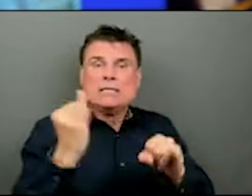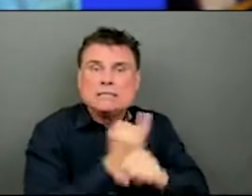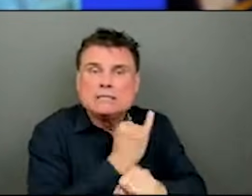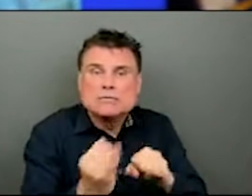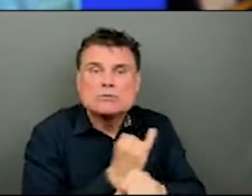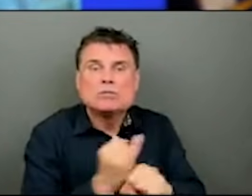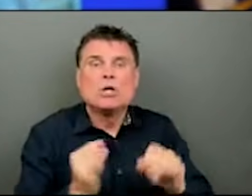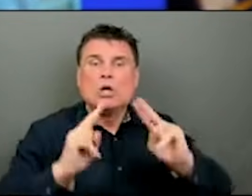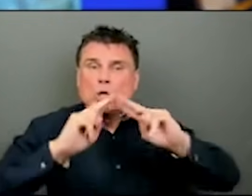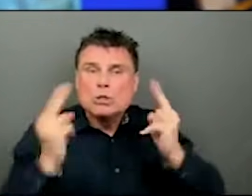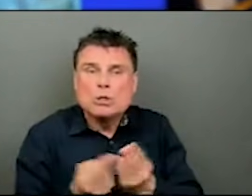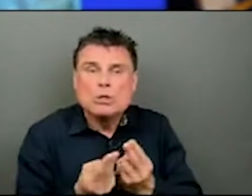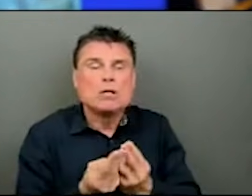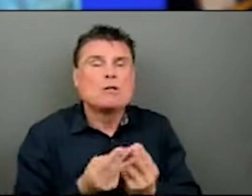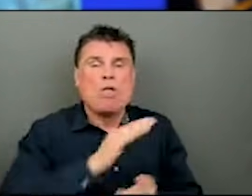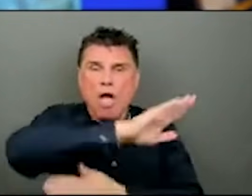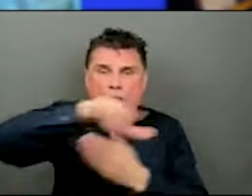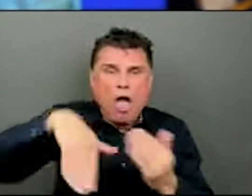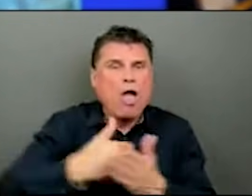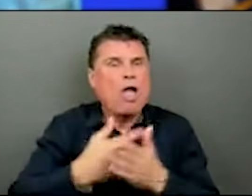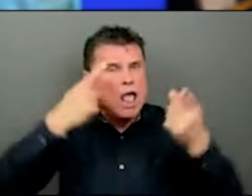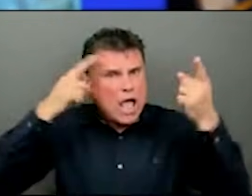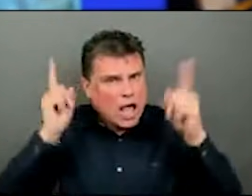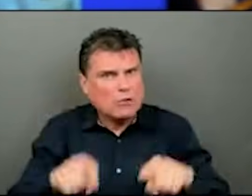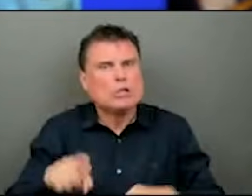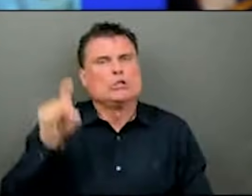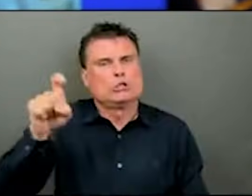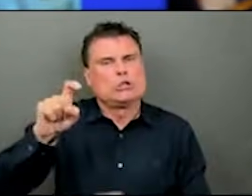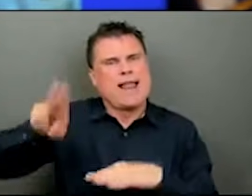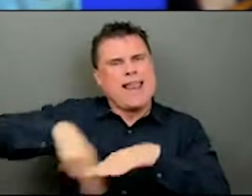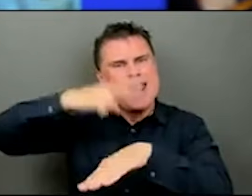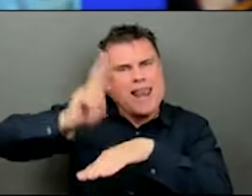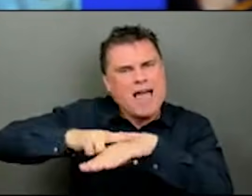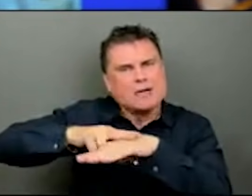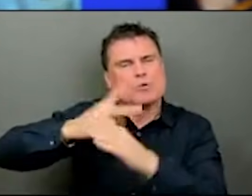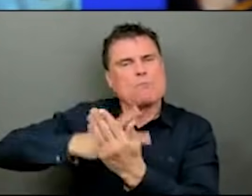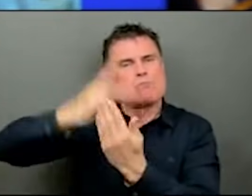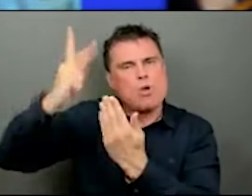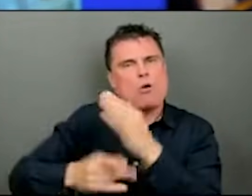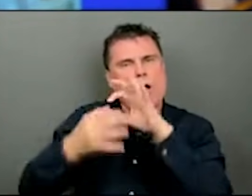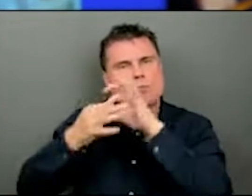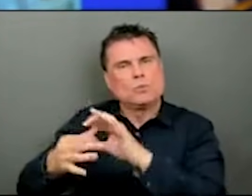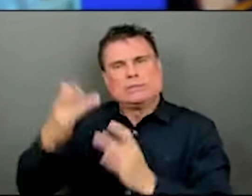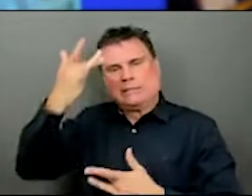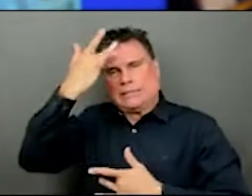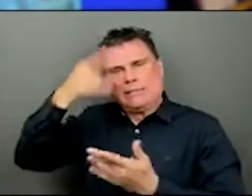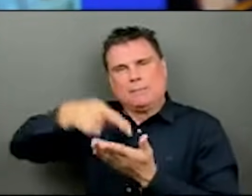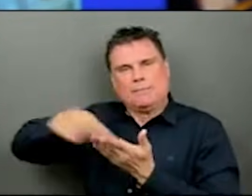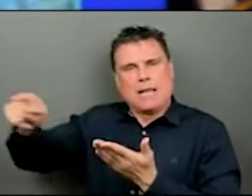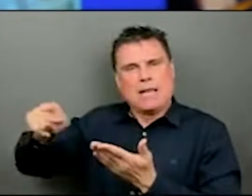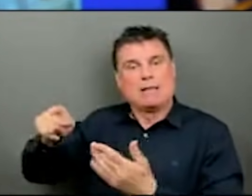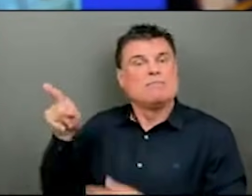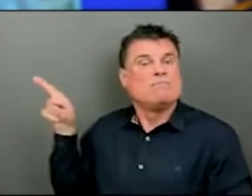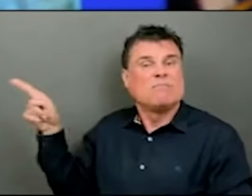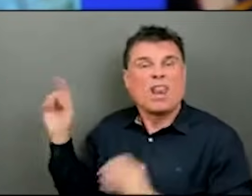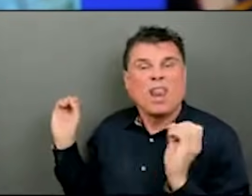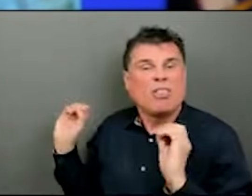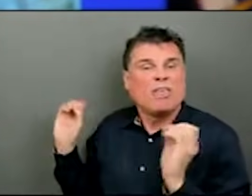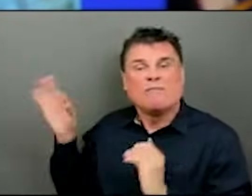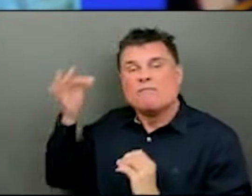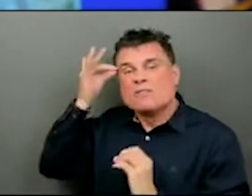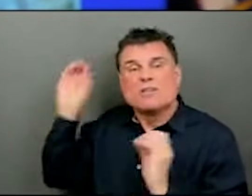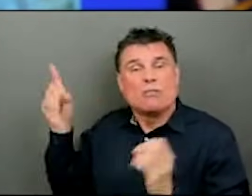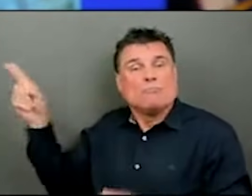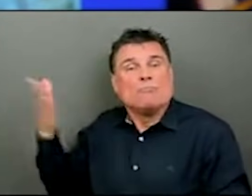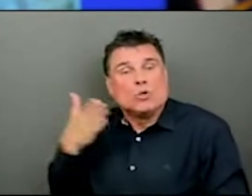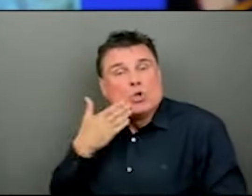that, but we didn't get the program we needed at the time we needed it from the federal government, and they've done a lot of great things over the past 14 months, but